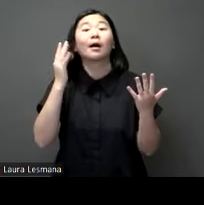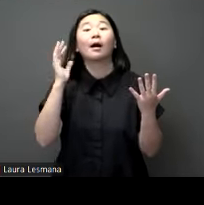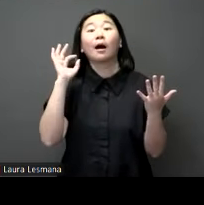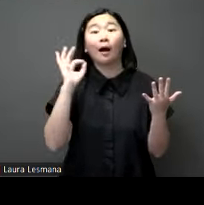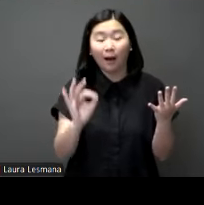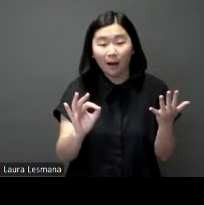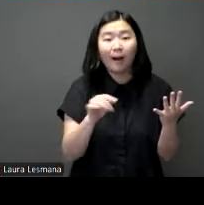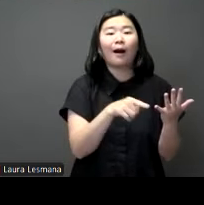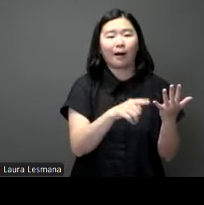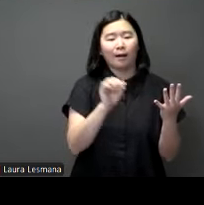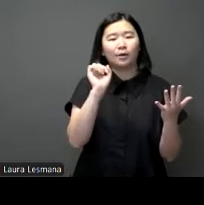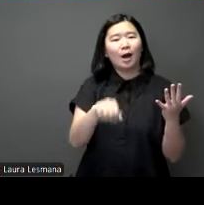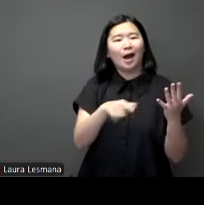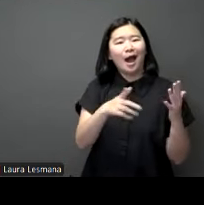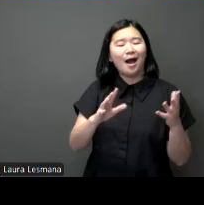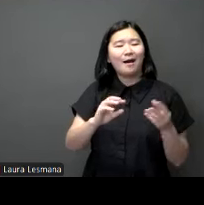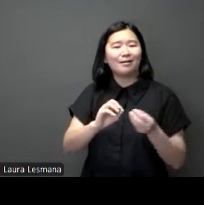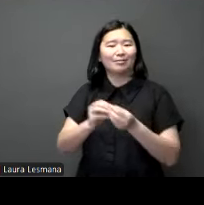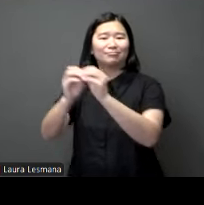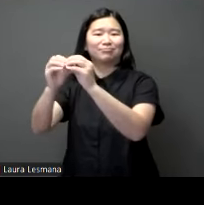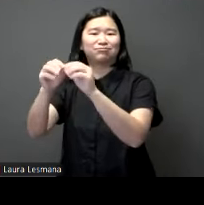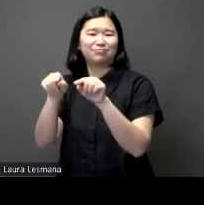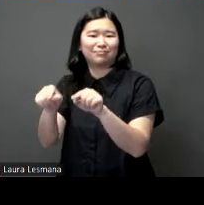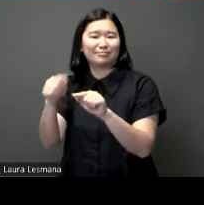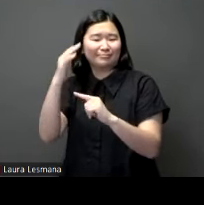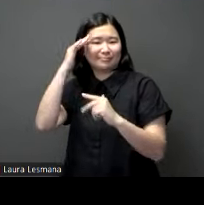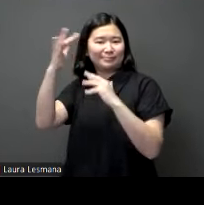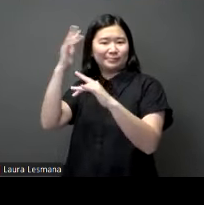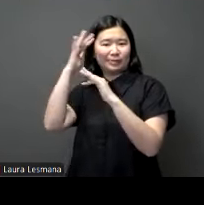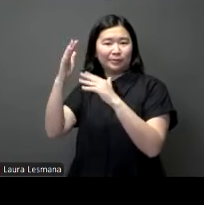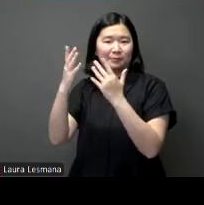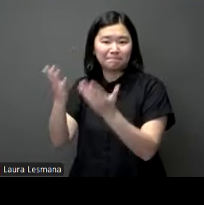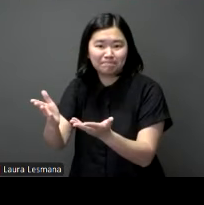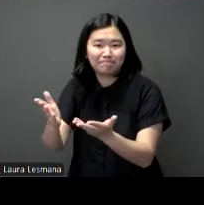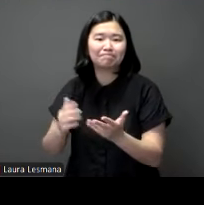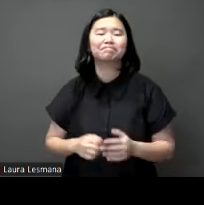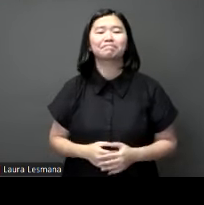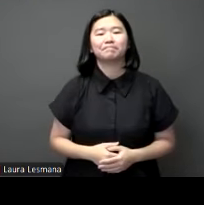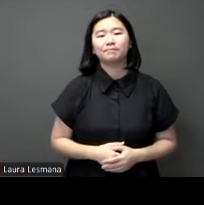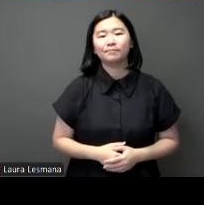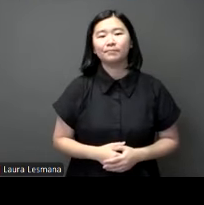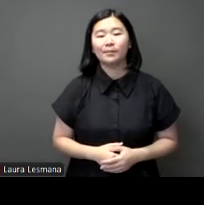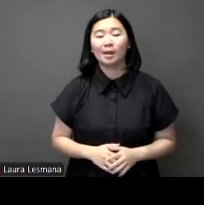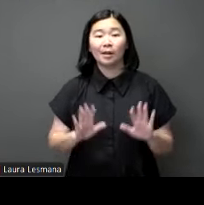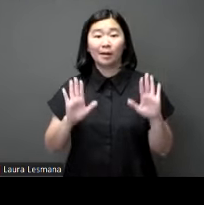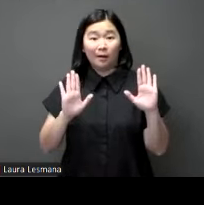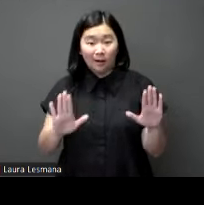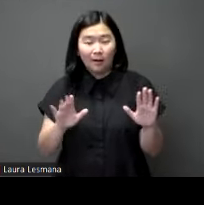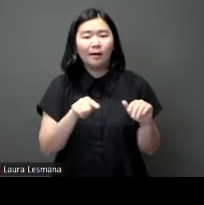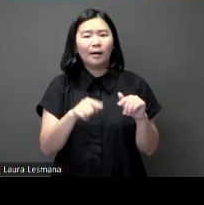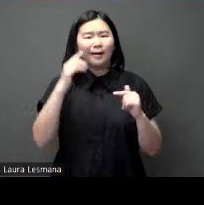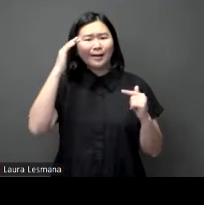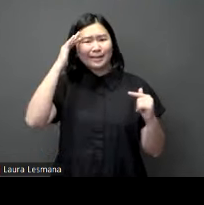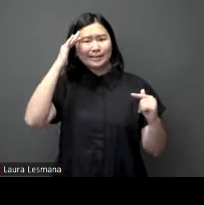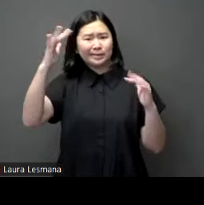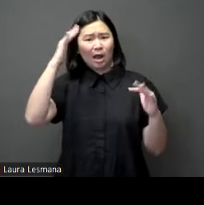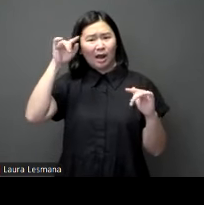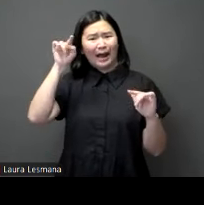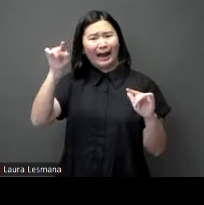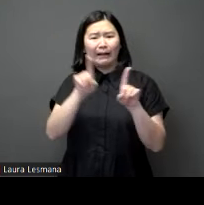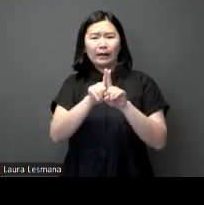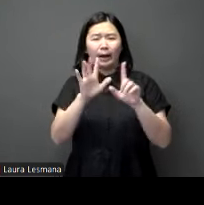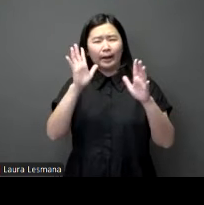is going to make it happen, is going to make these goals a reality. After that, we try to see who the groups are, the territories,